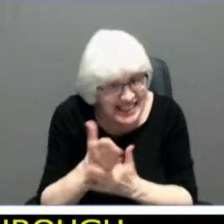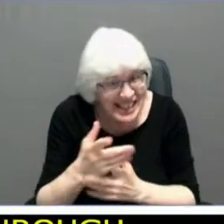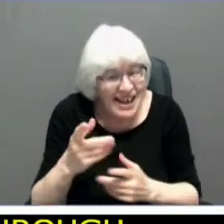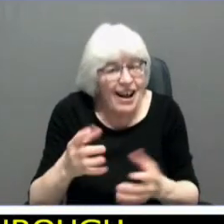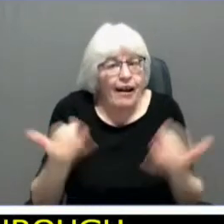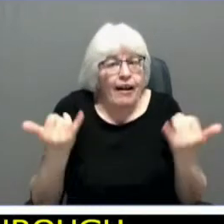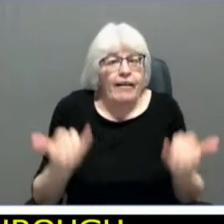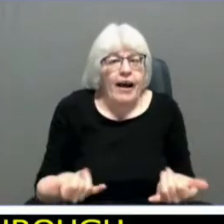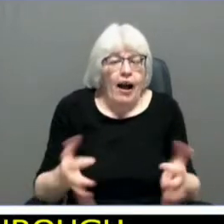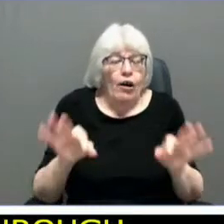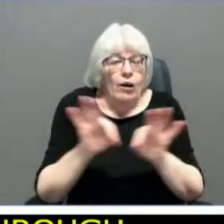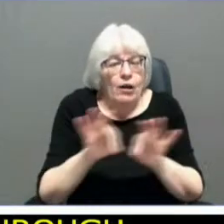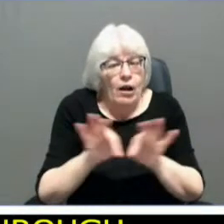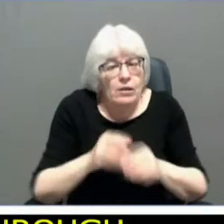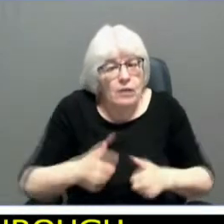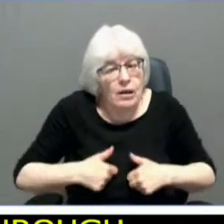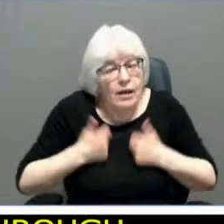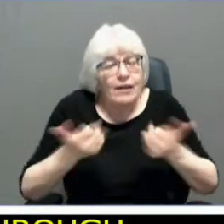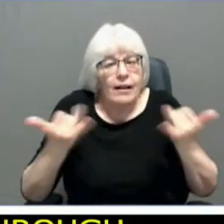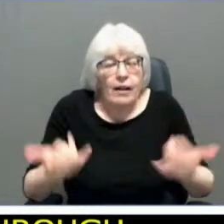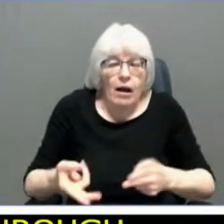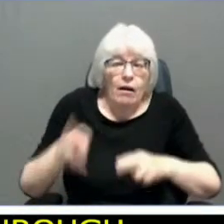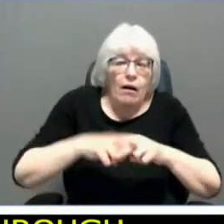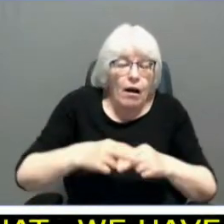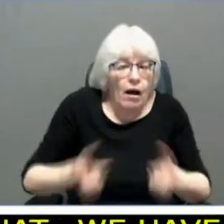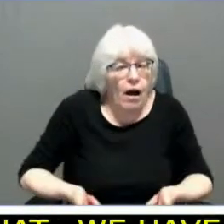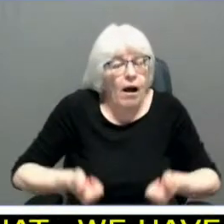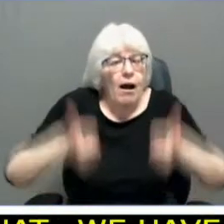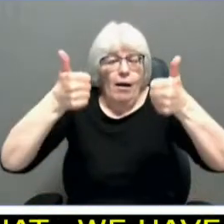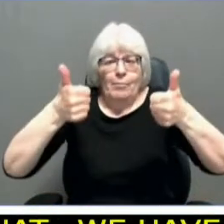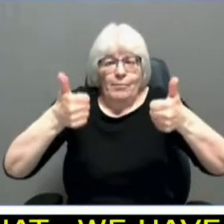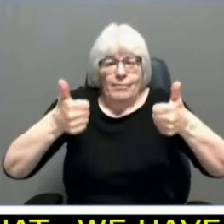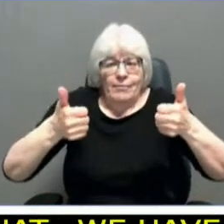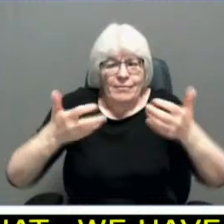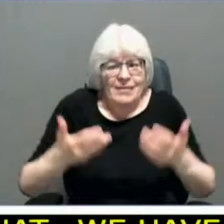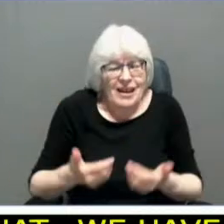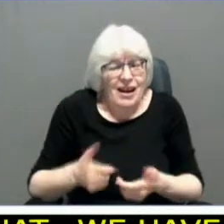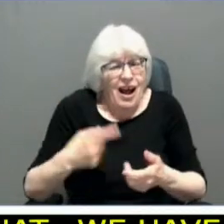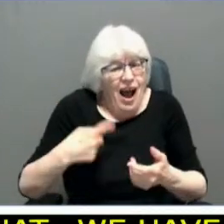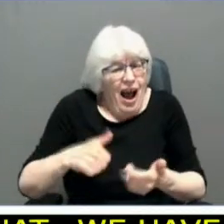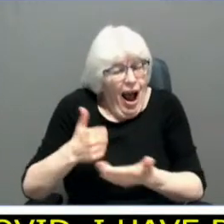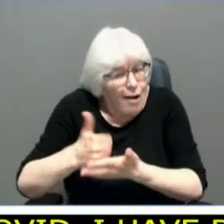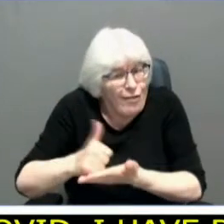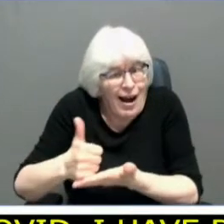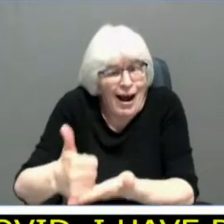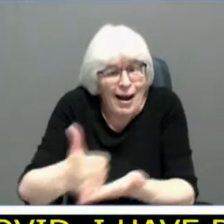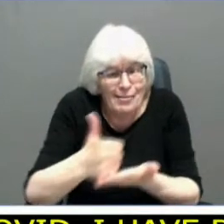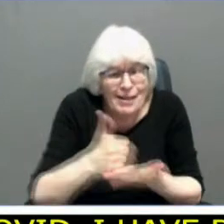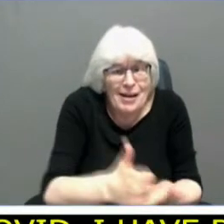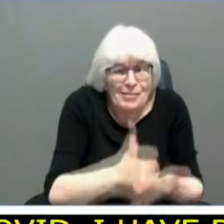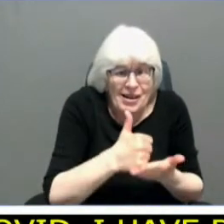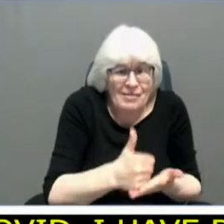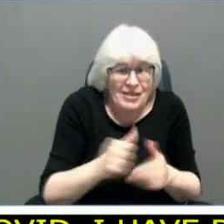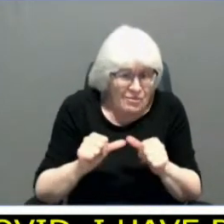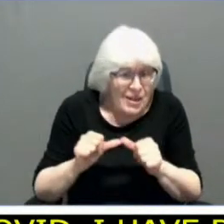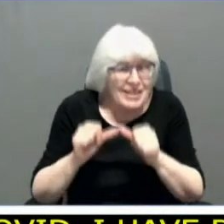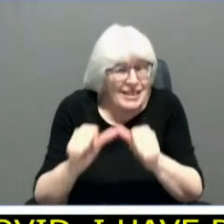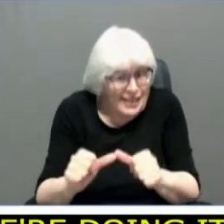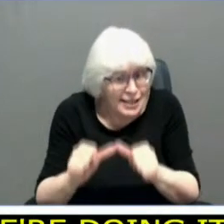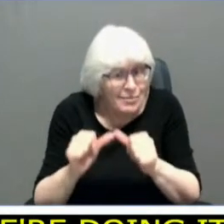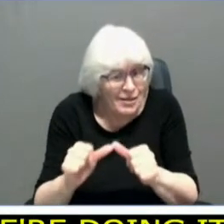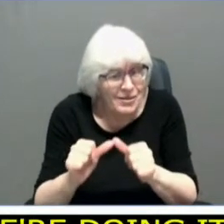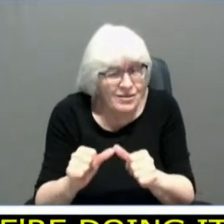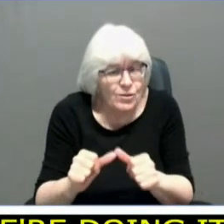we've answered that's how we've responded to date. But I think it's fair to say, as this continues, that everything needs to be on the table. During